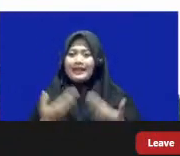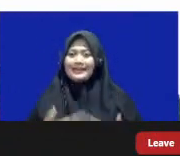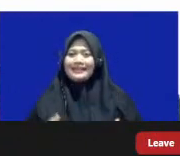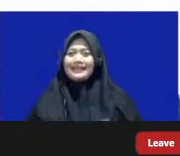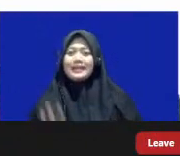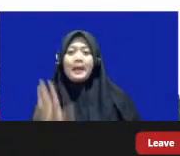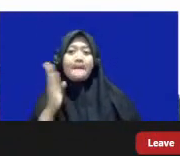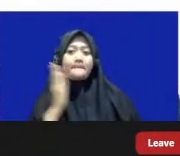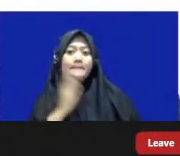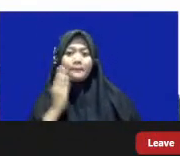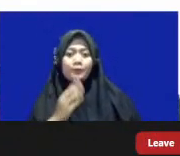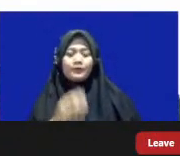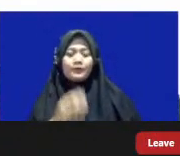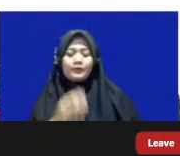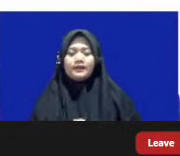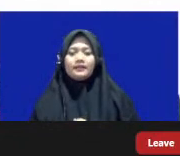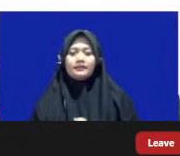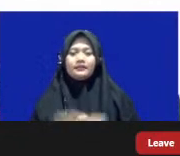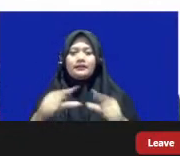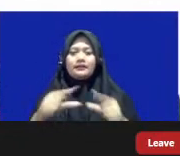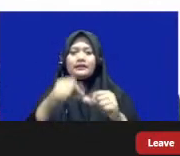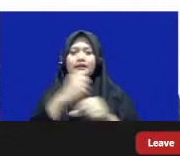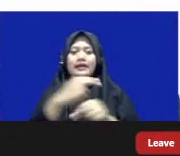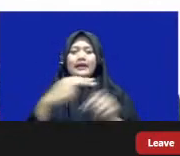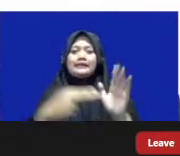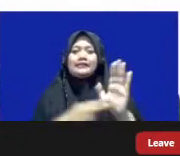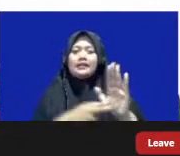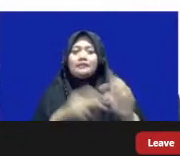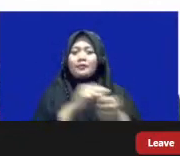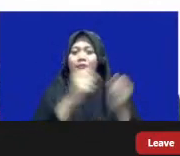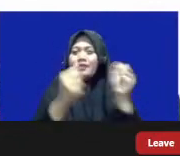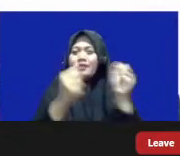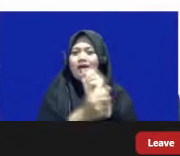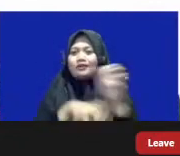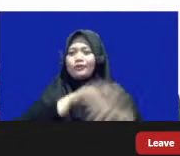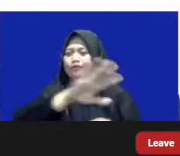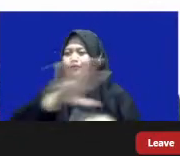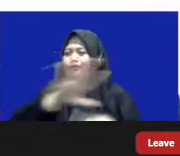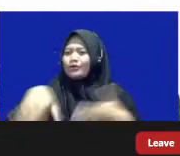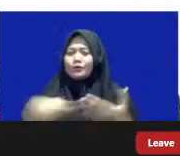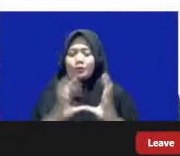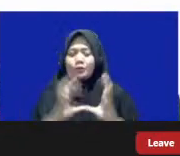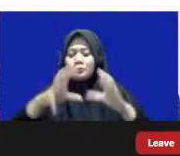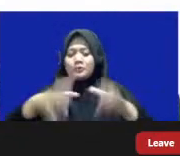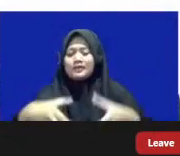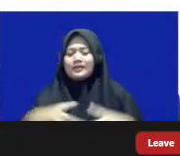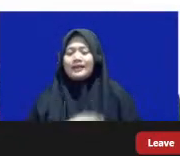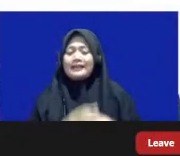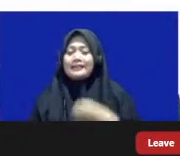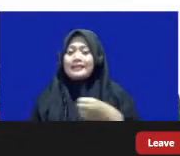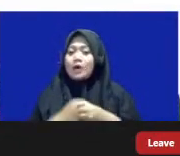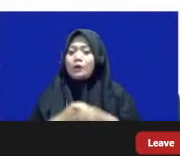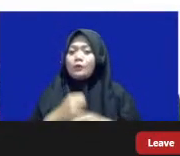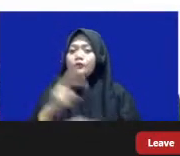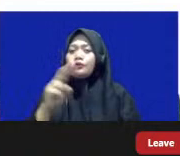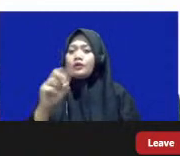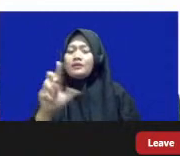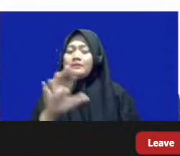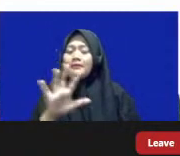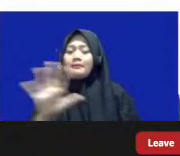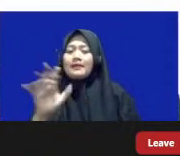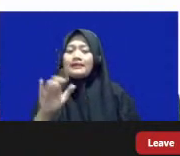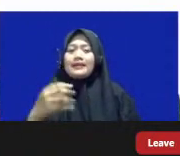In 2015, there were 1.2 billion youth aged 15 to 24